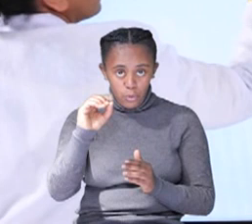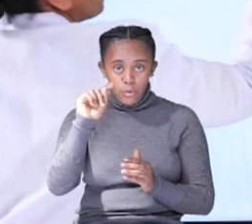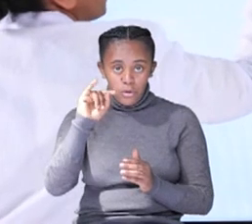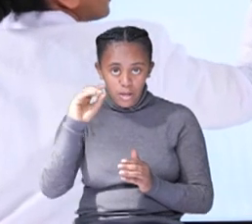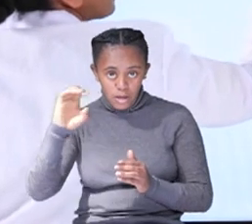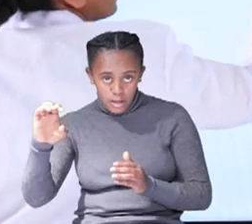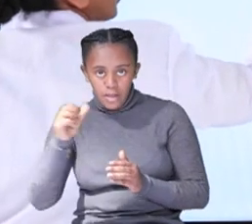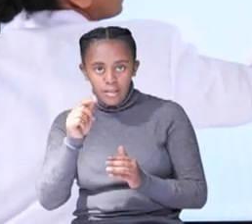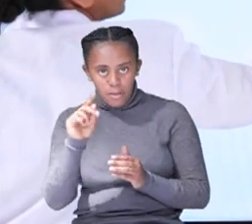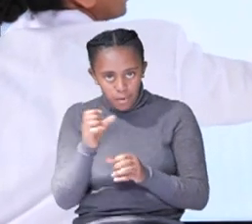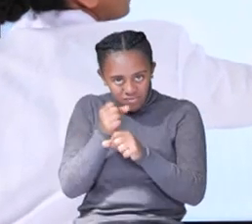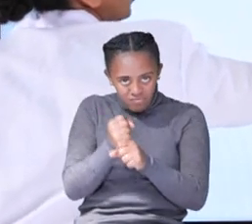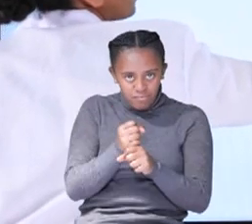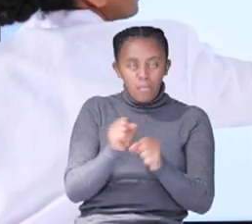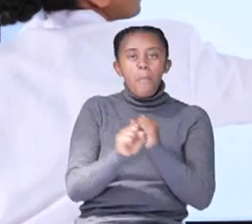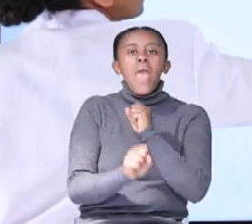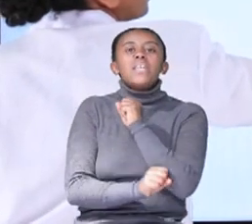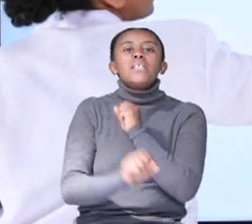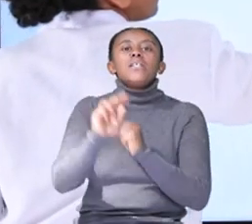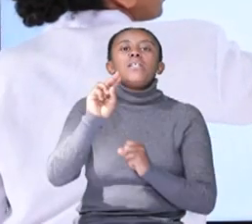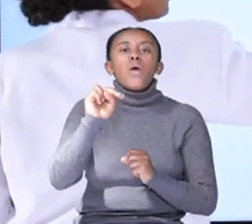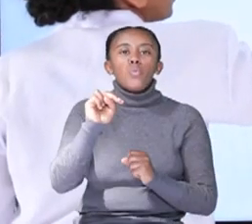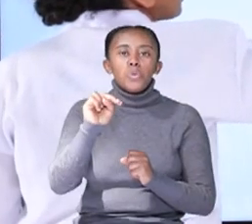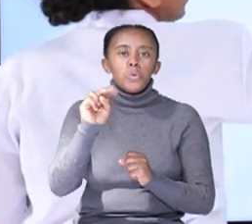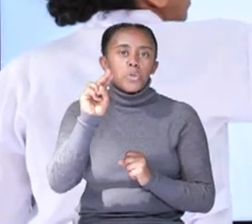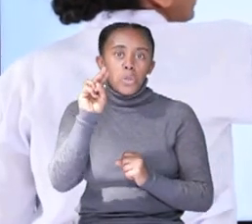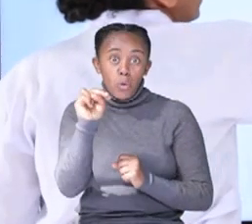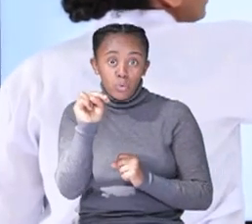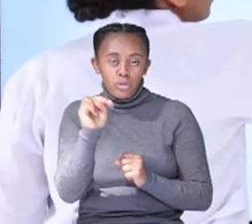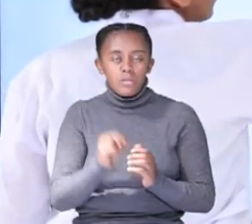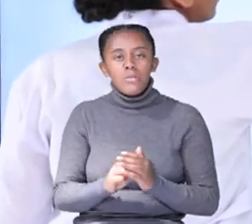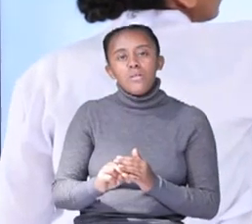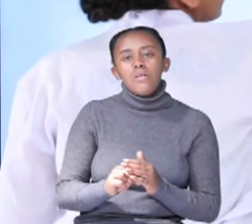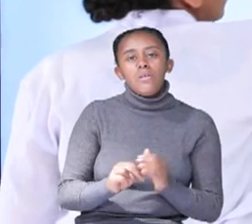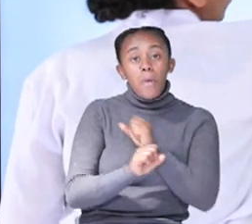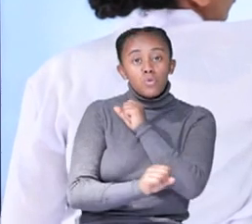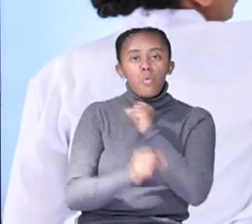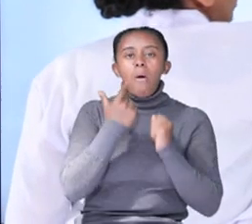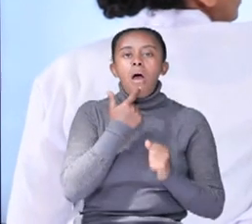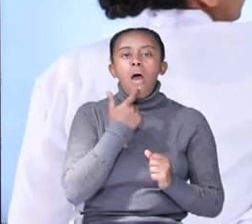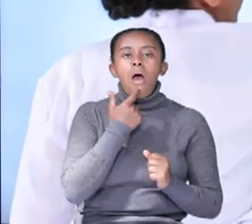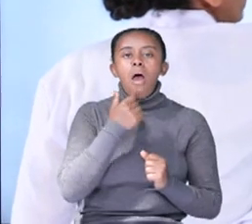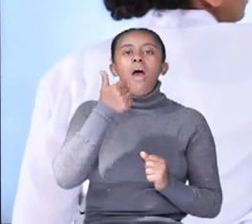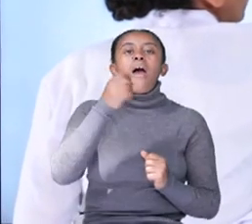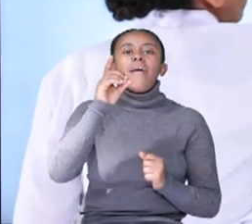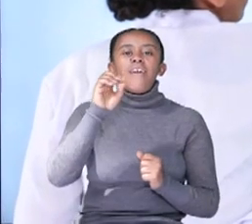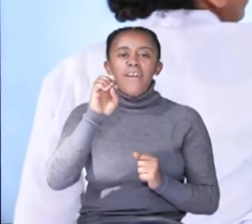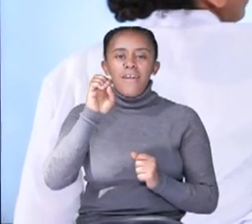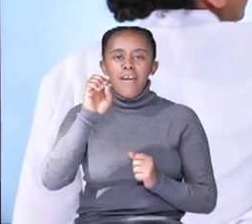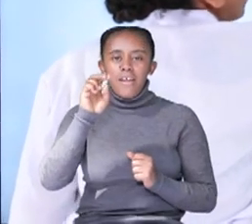contain base, nitrogenous bases. The base is adenine or